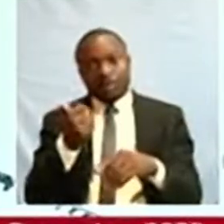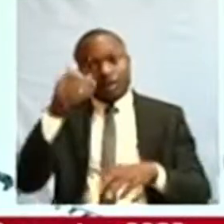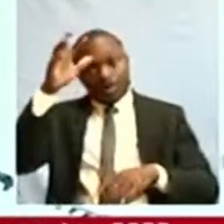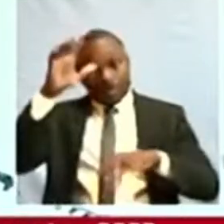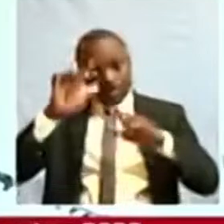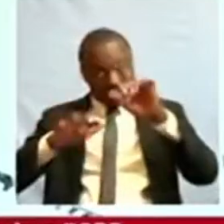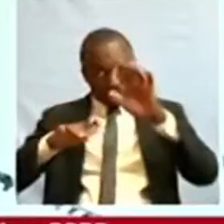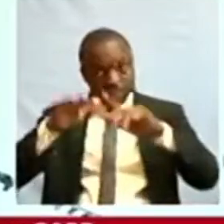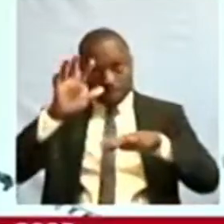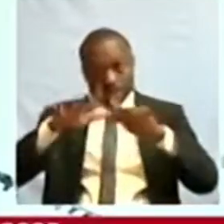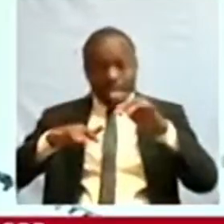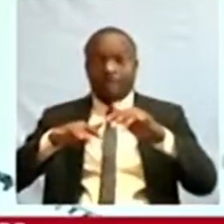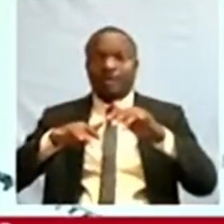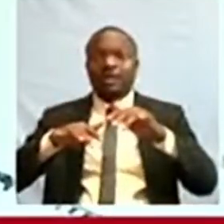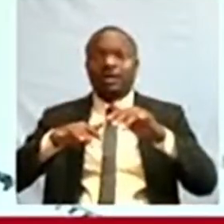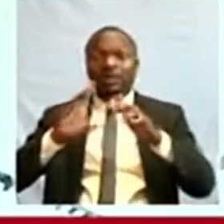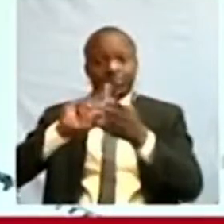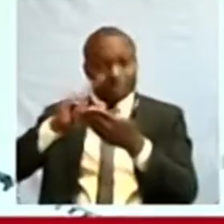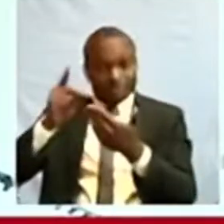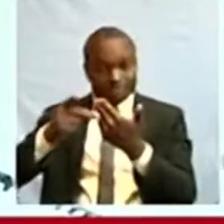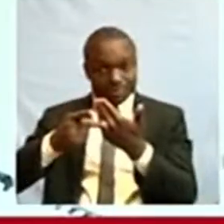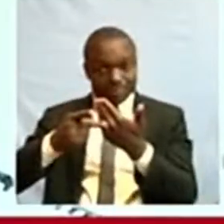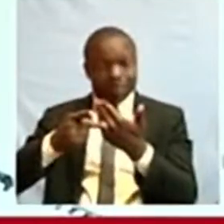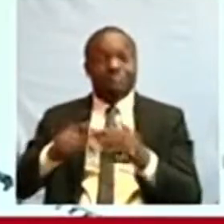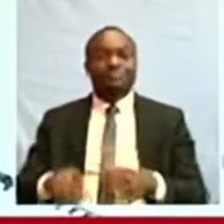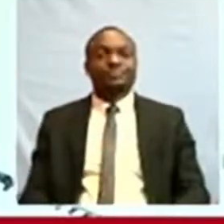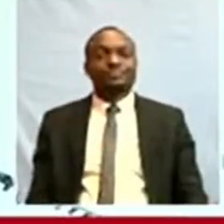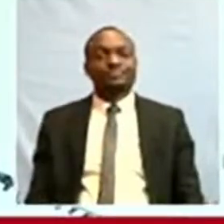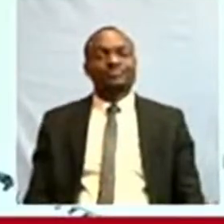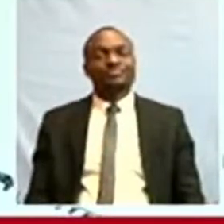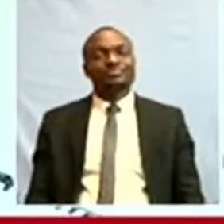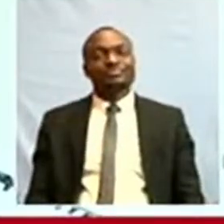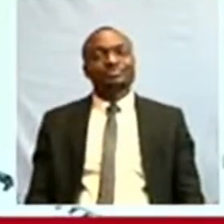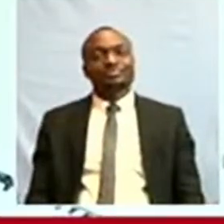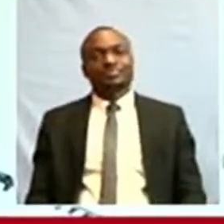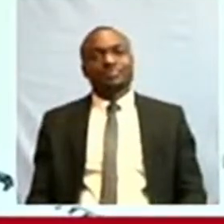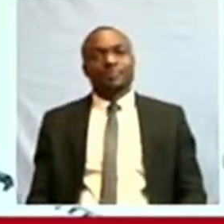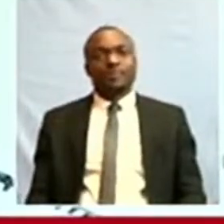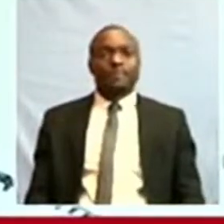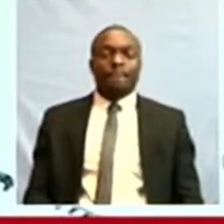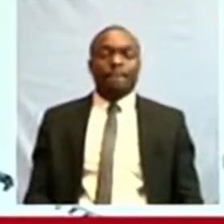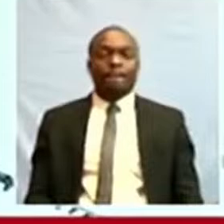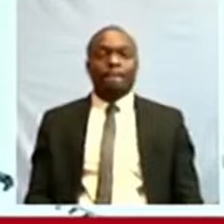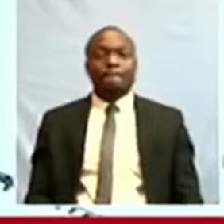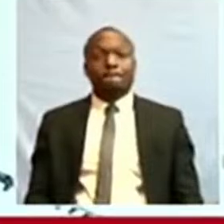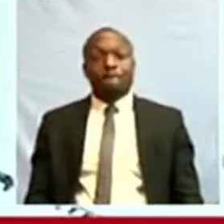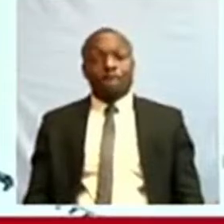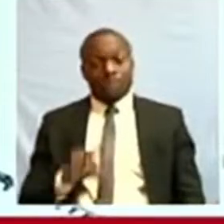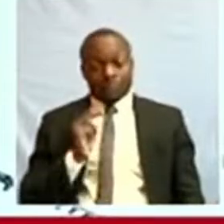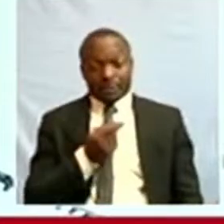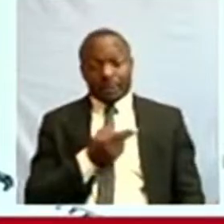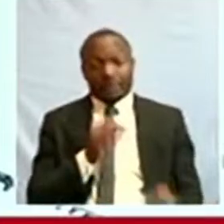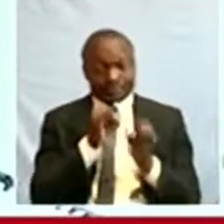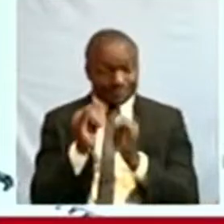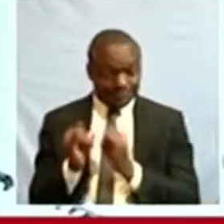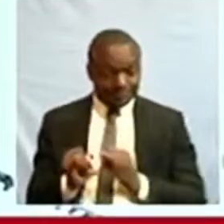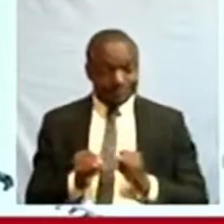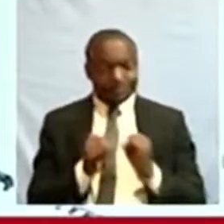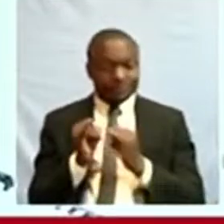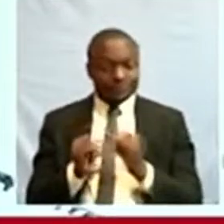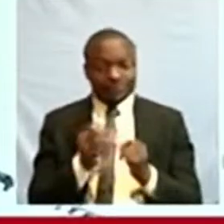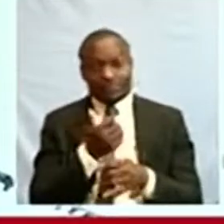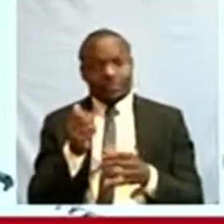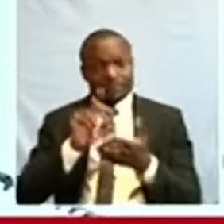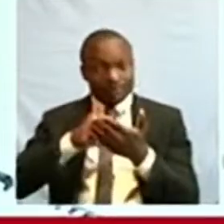rain-fed. We had a bit of an extraordinary year in that we had to implement an extra